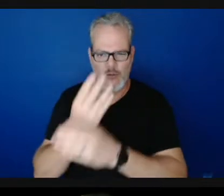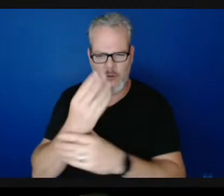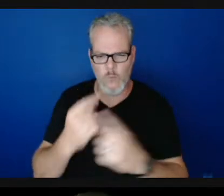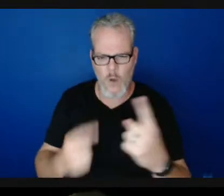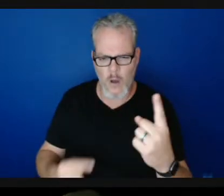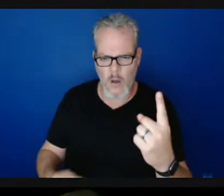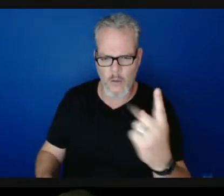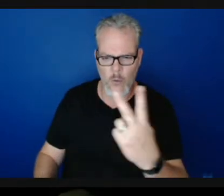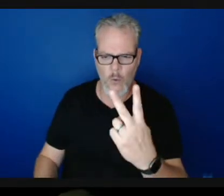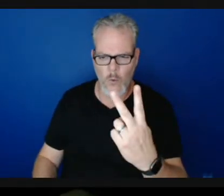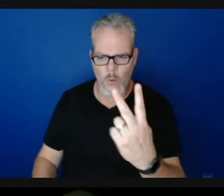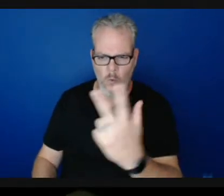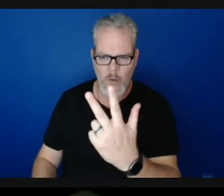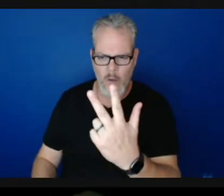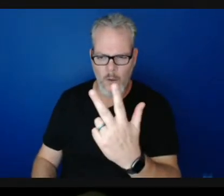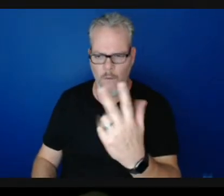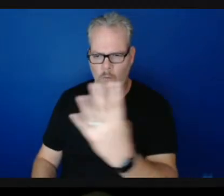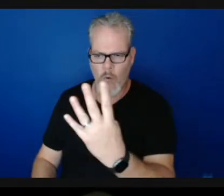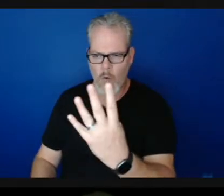yeah, 4.